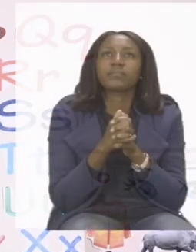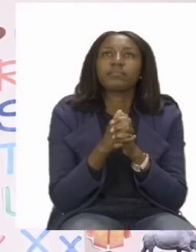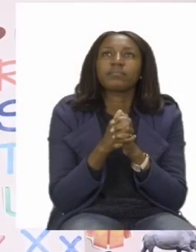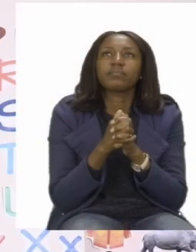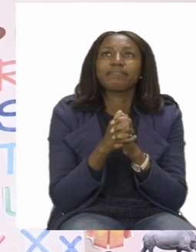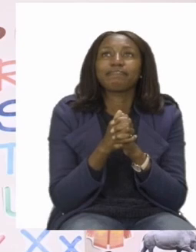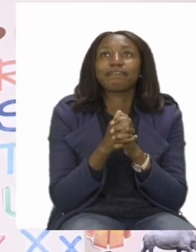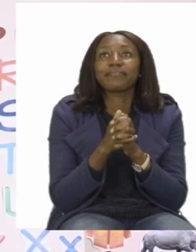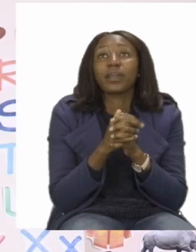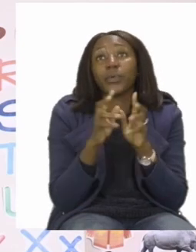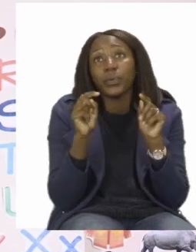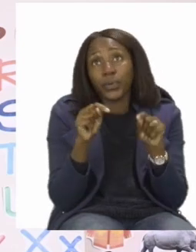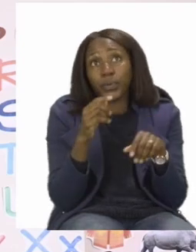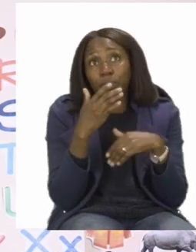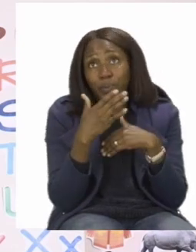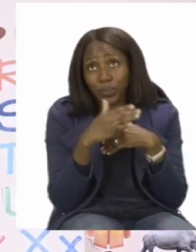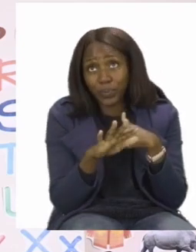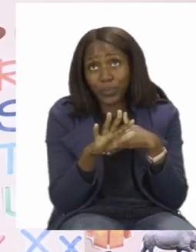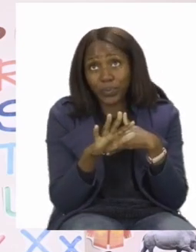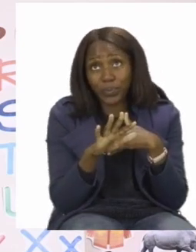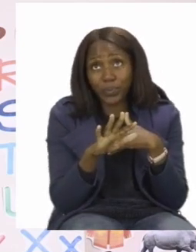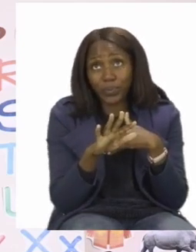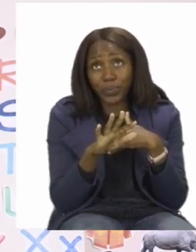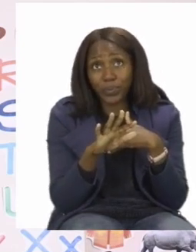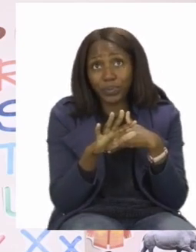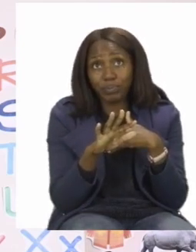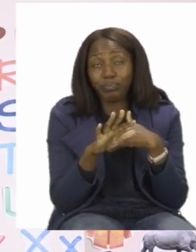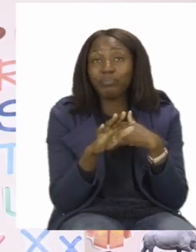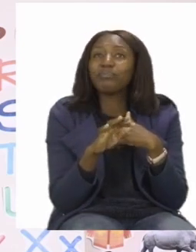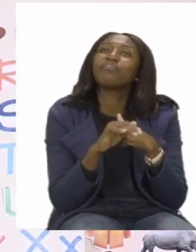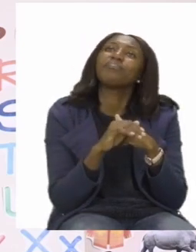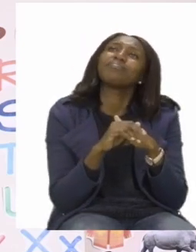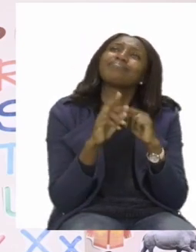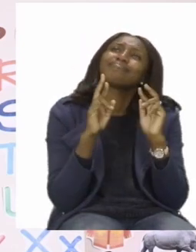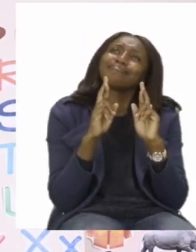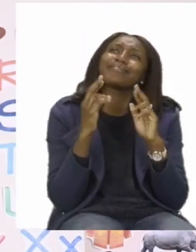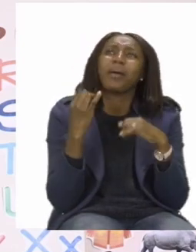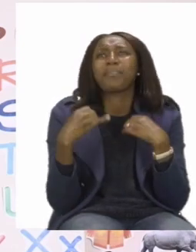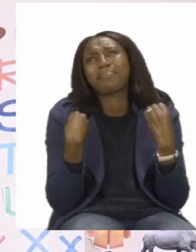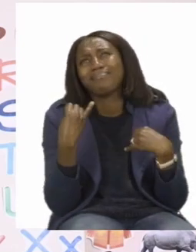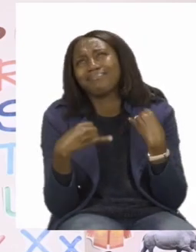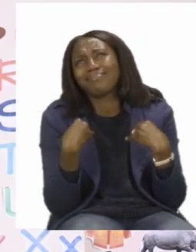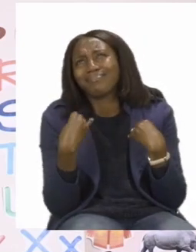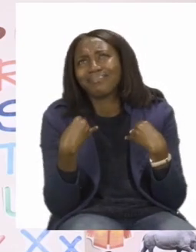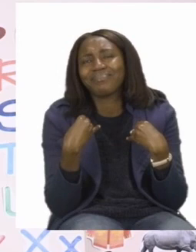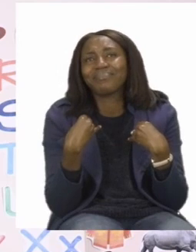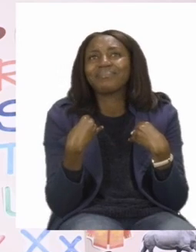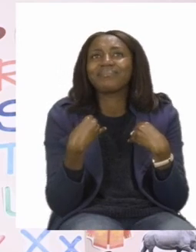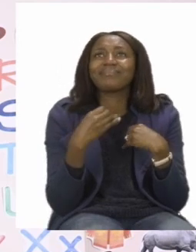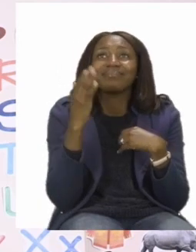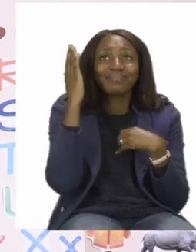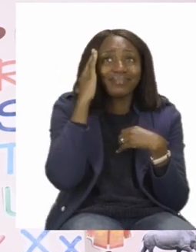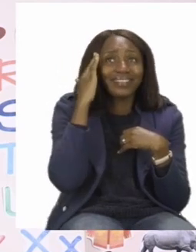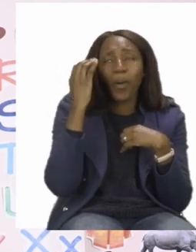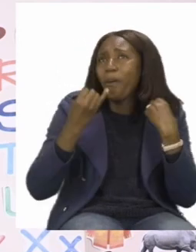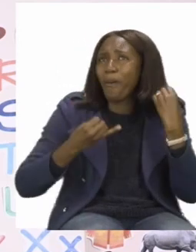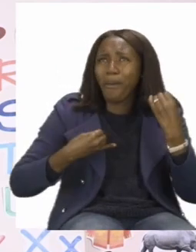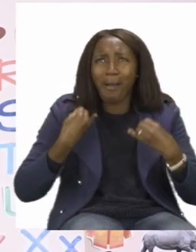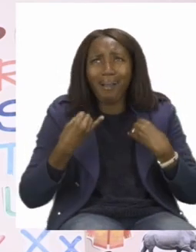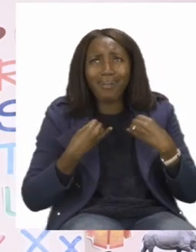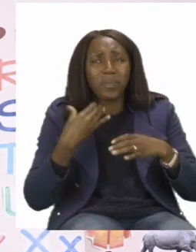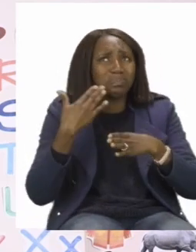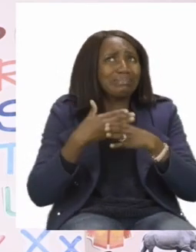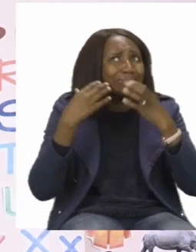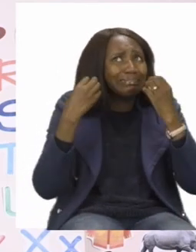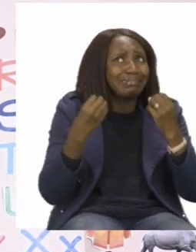Boys and girls, we have now come to the end of our lesson, and I hope you had fun. I know we had a lot of work to do,